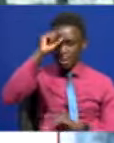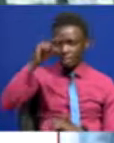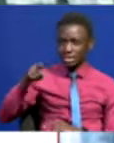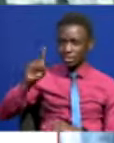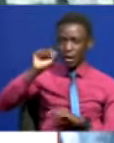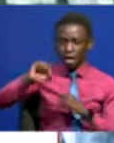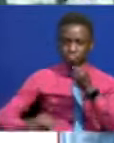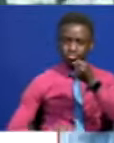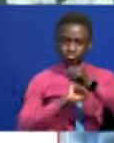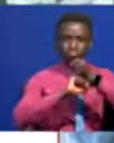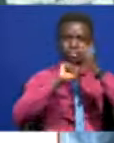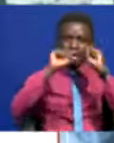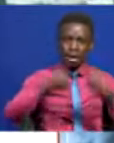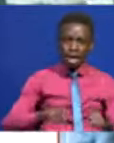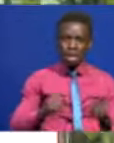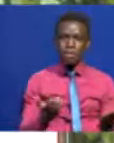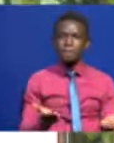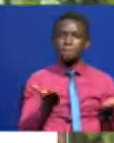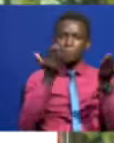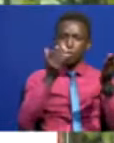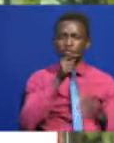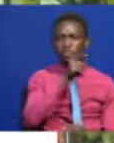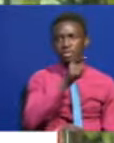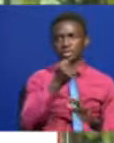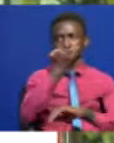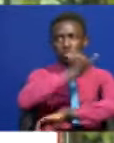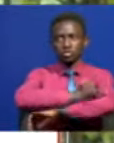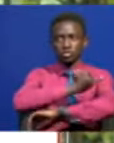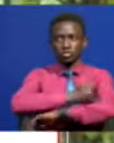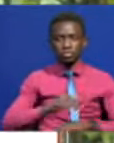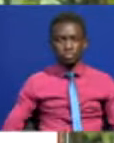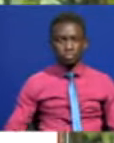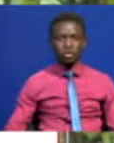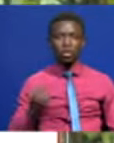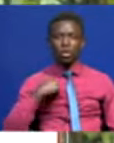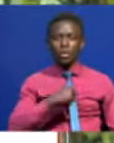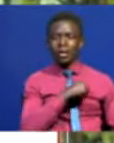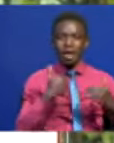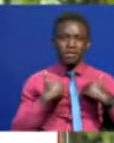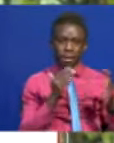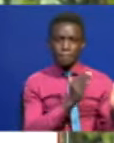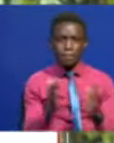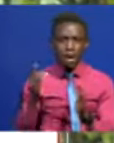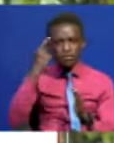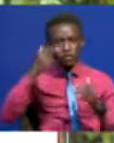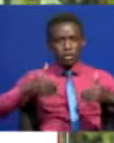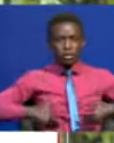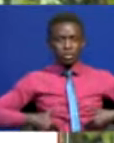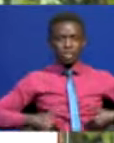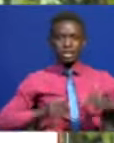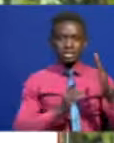and enhance the institution. We have structures for youth development programs which will support the